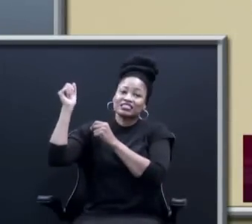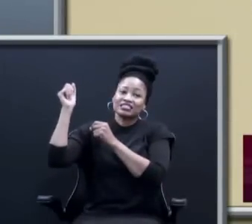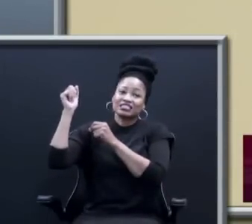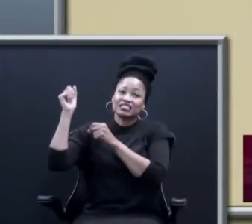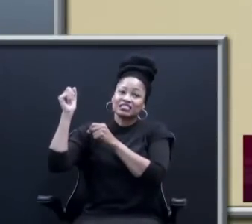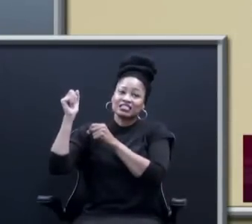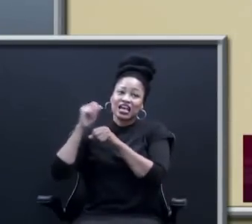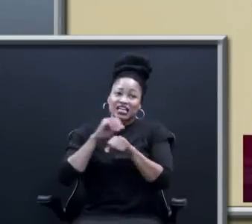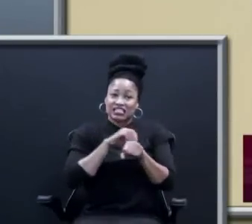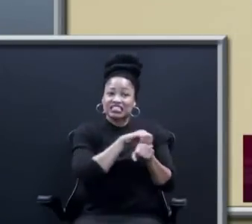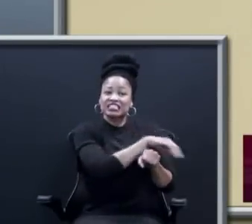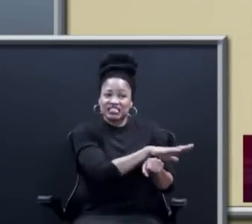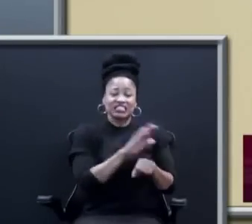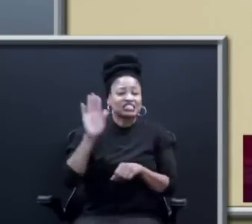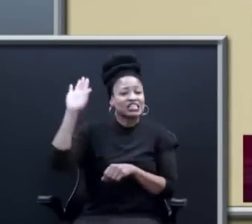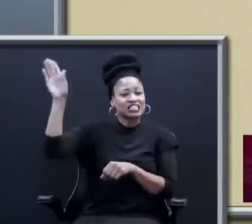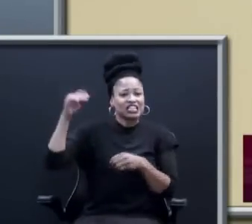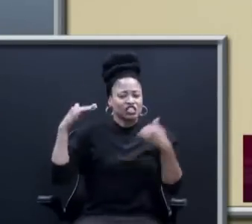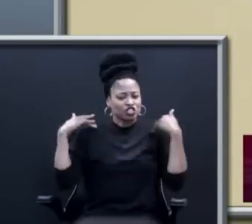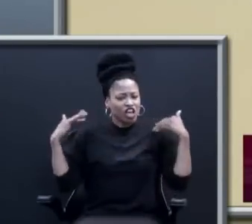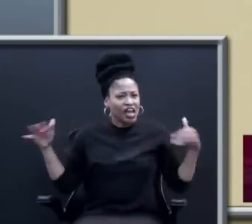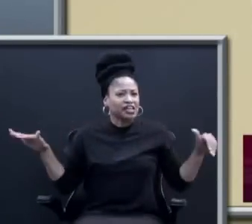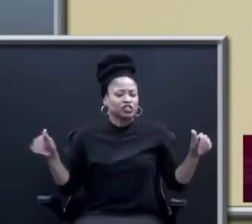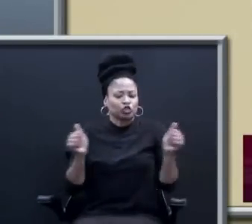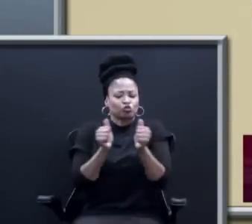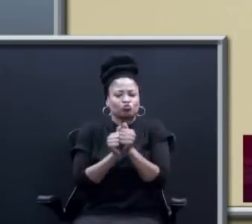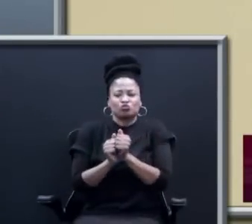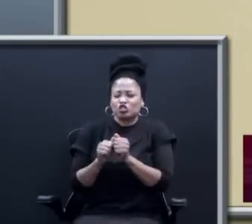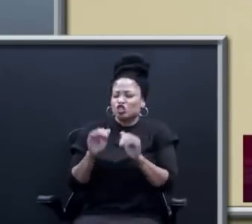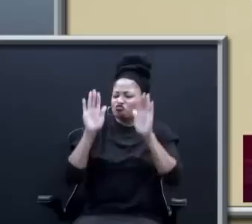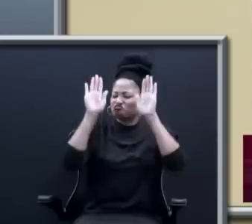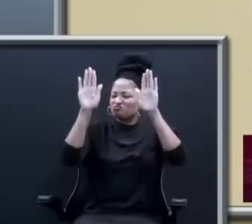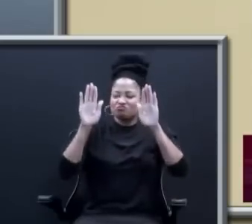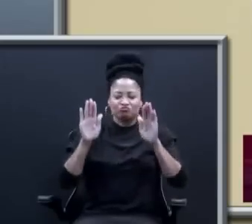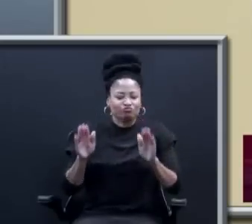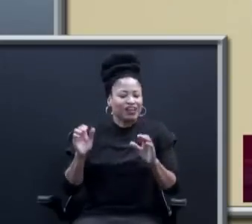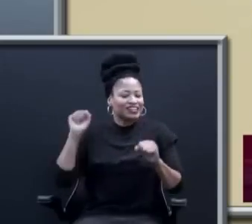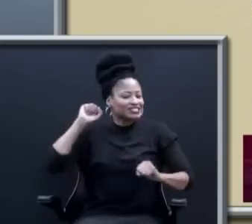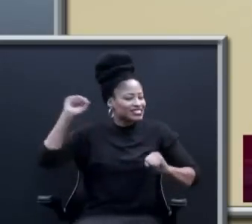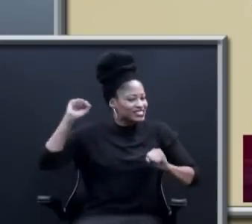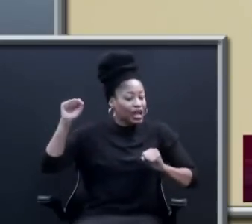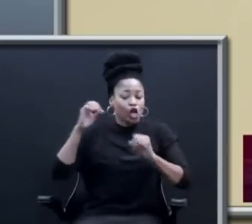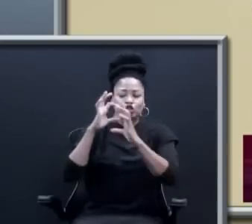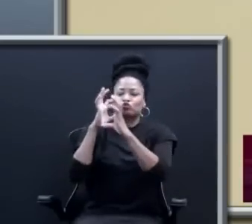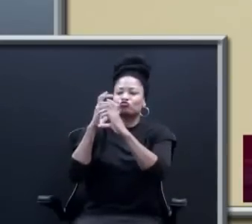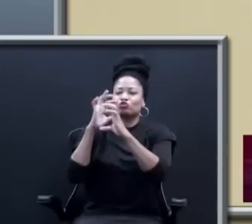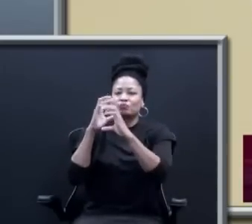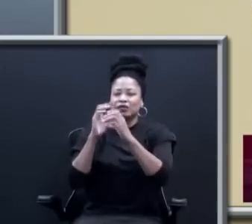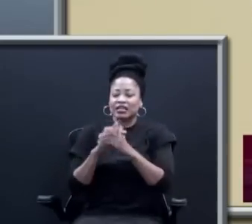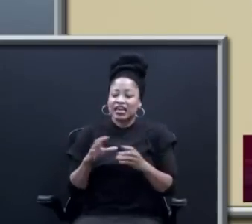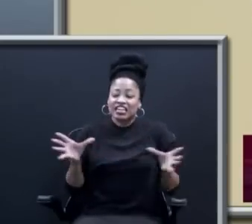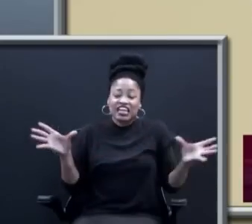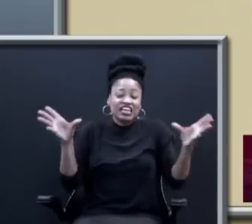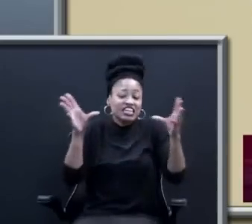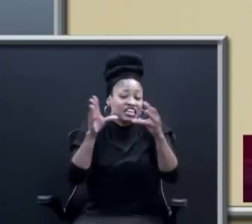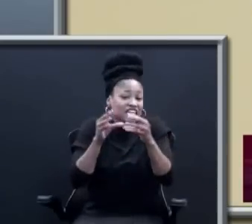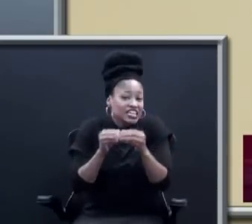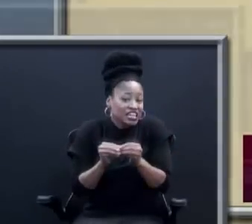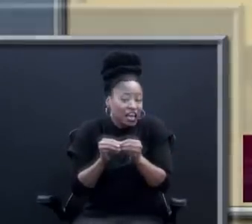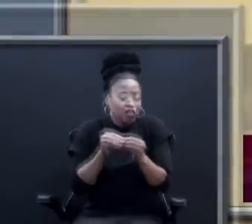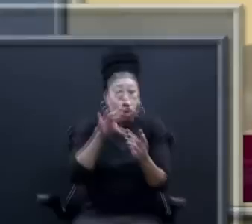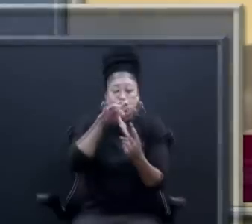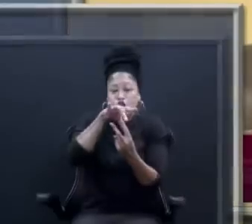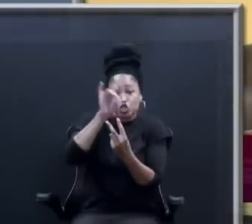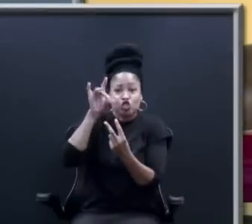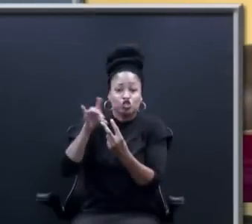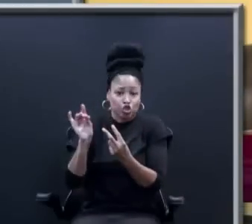trumpet, and they shall gather together his elect from the four winds, from one end of heaven to the other. That's letting you know that the